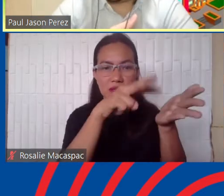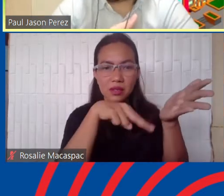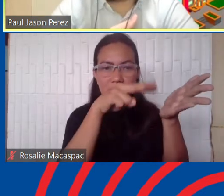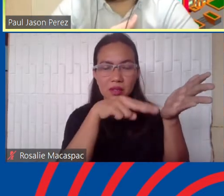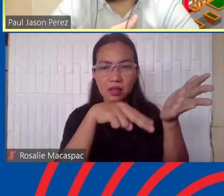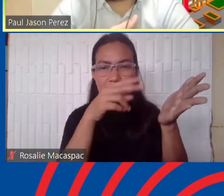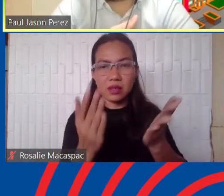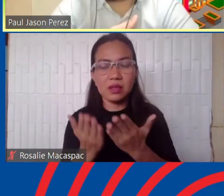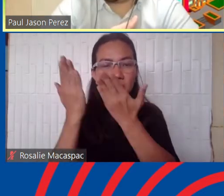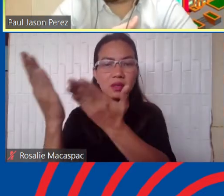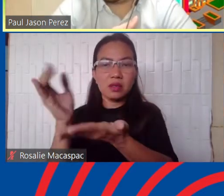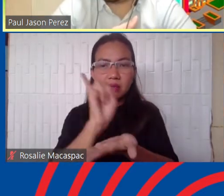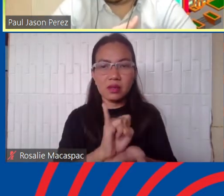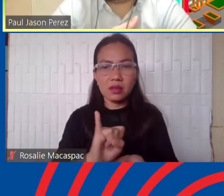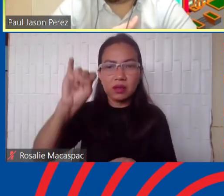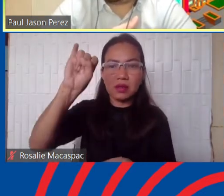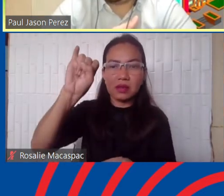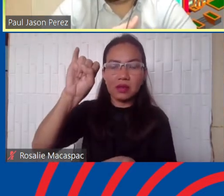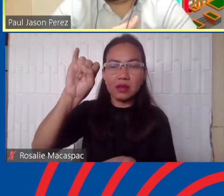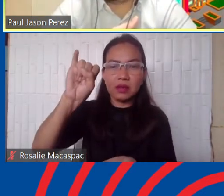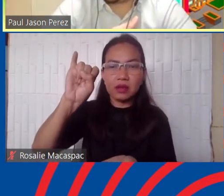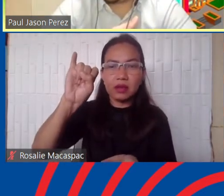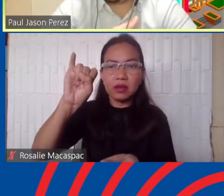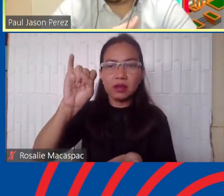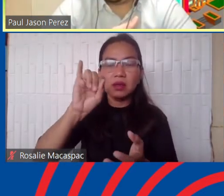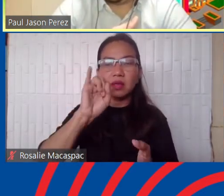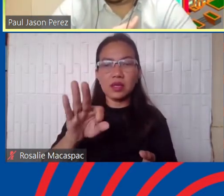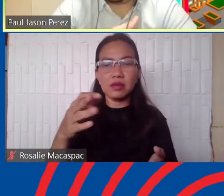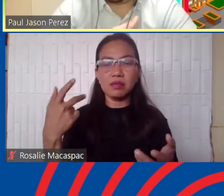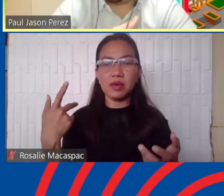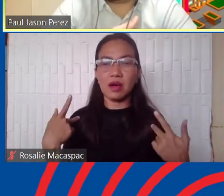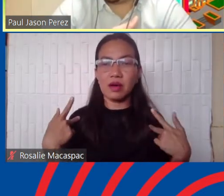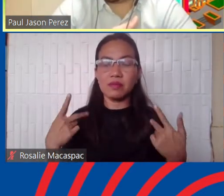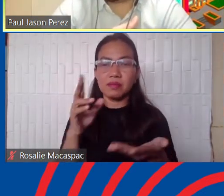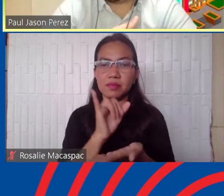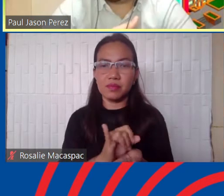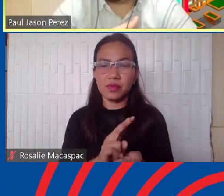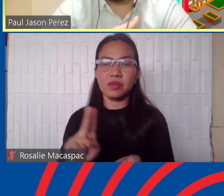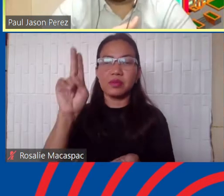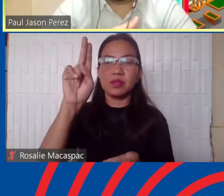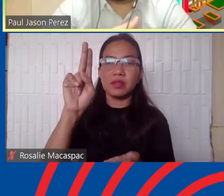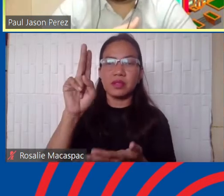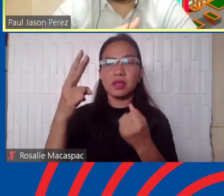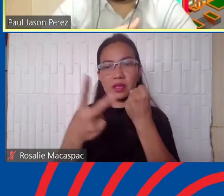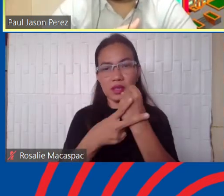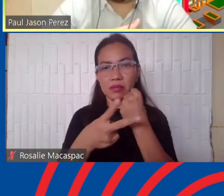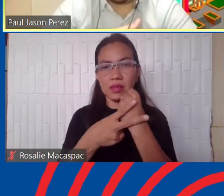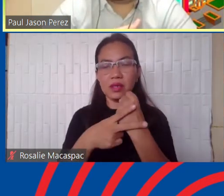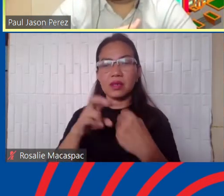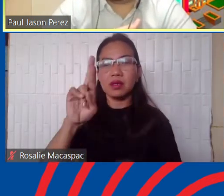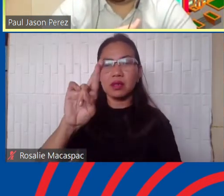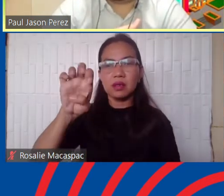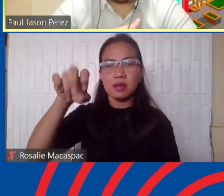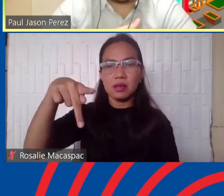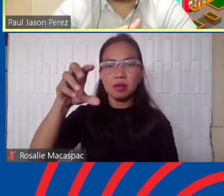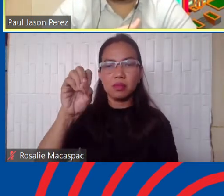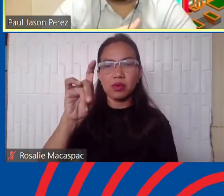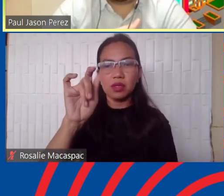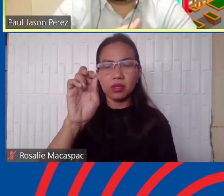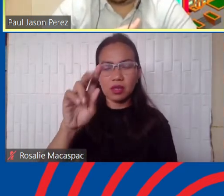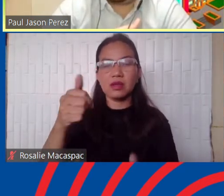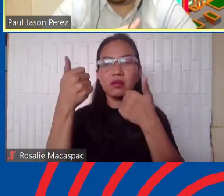the institution. If you have a university data repository, no, sometimes you have to follow